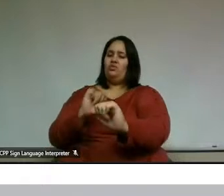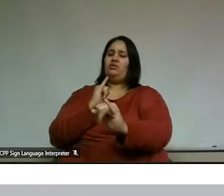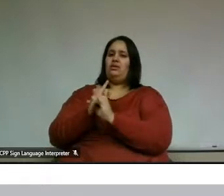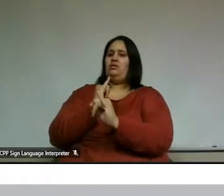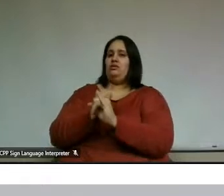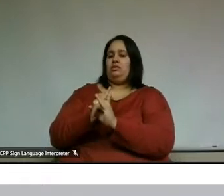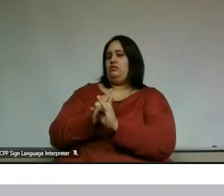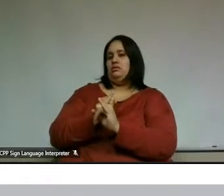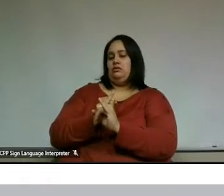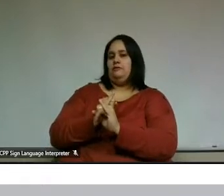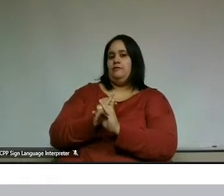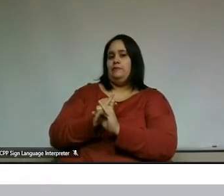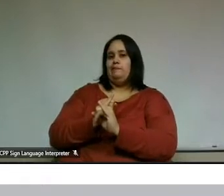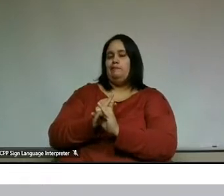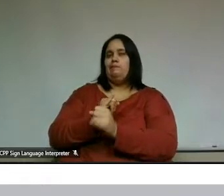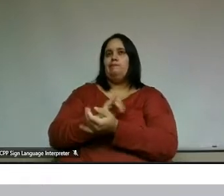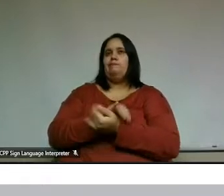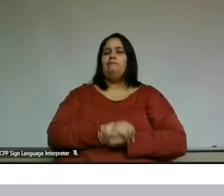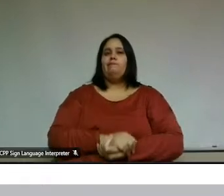two state entities, if you like.